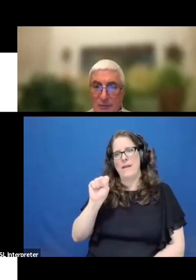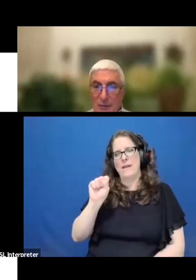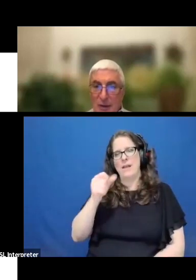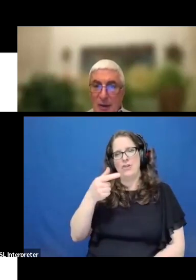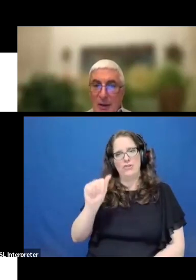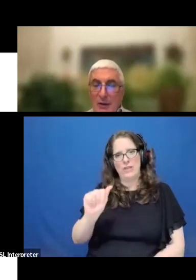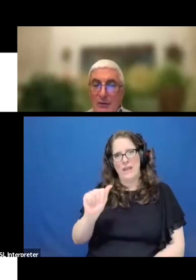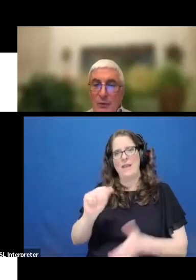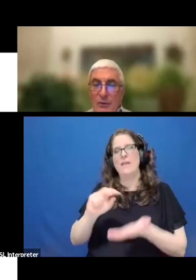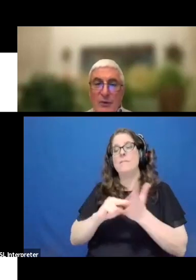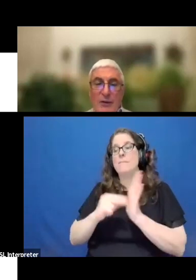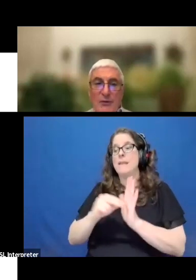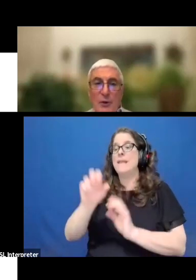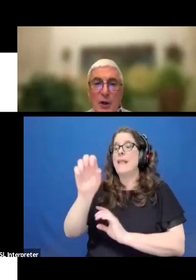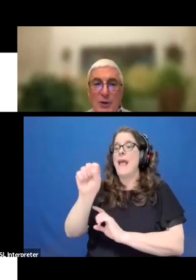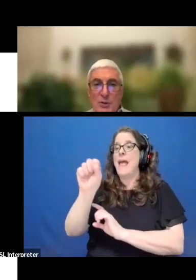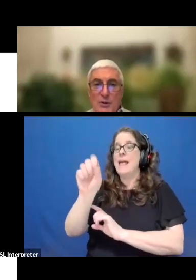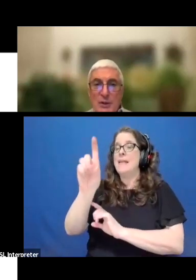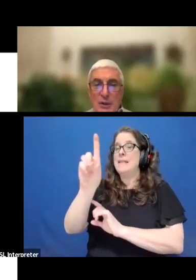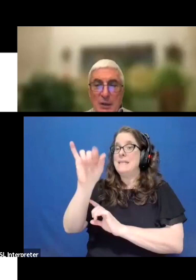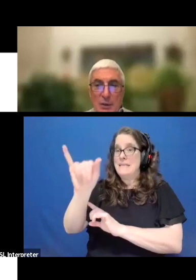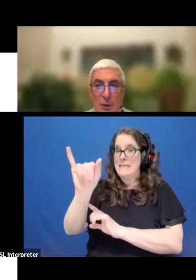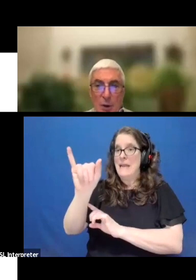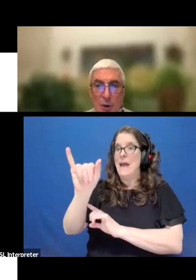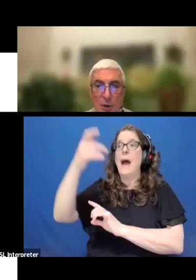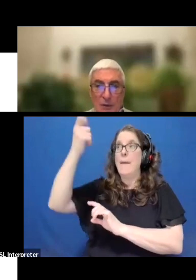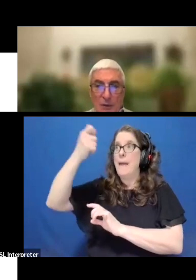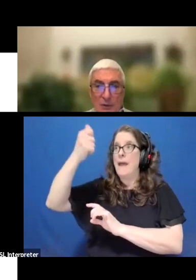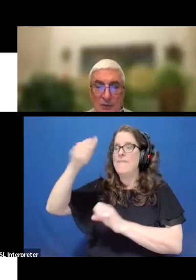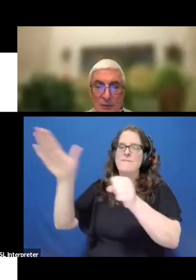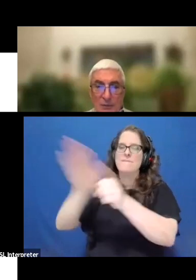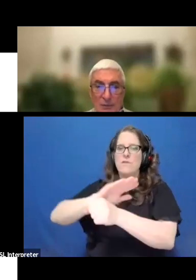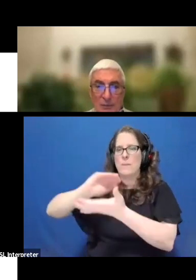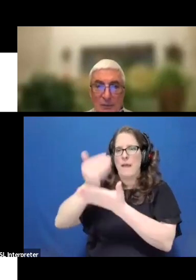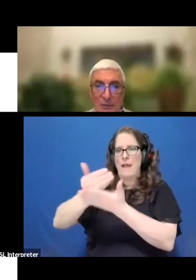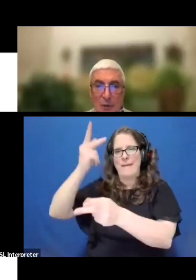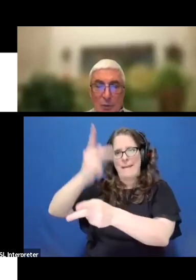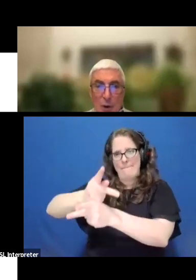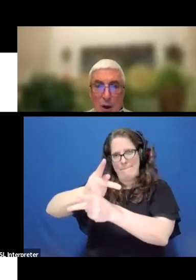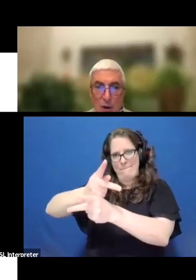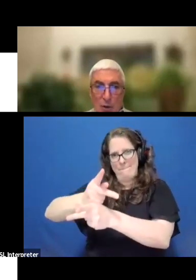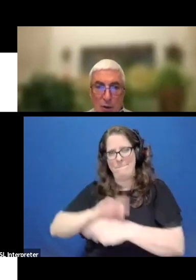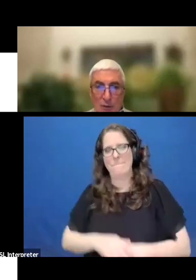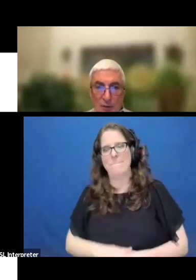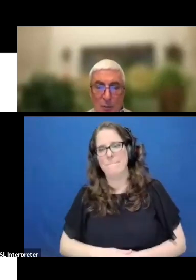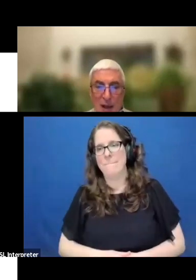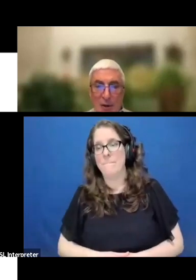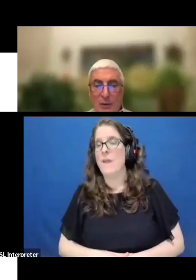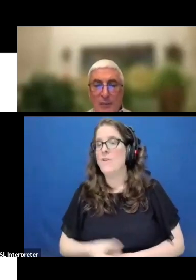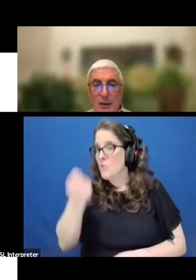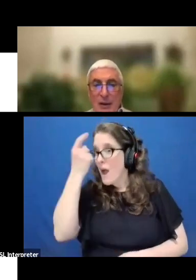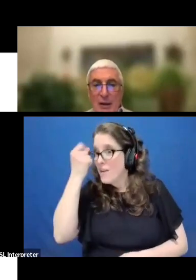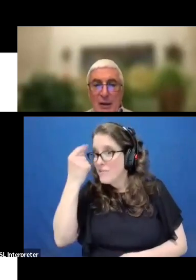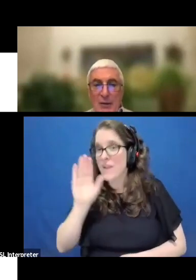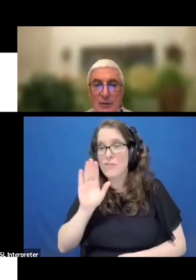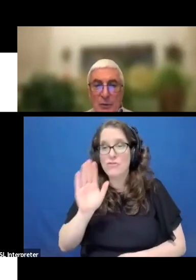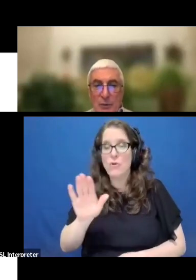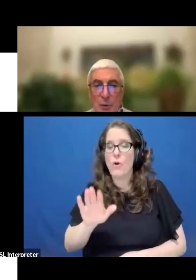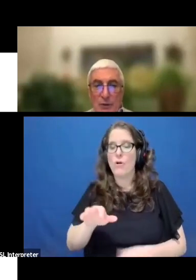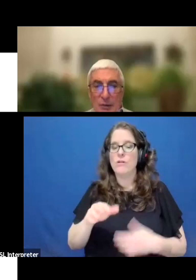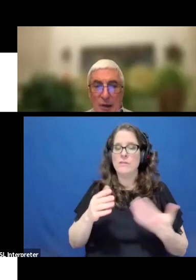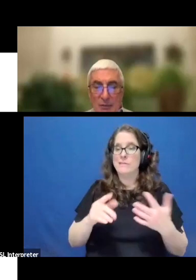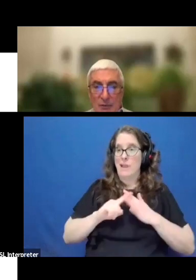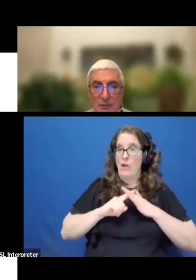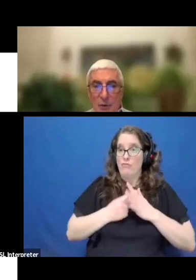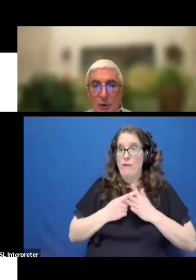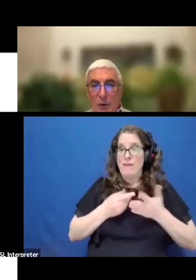benefit. So it's not so much your earnings, your raw earnings that matter. It's